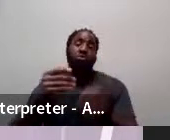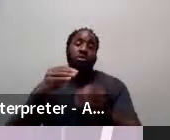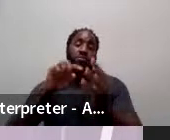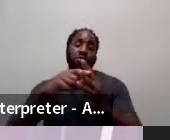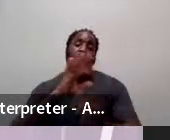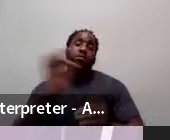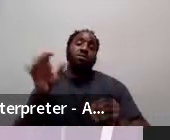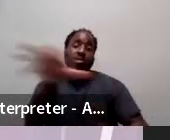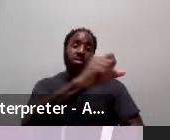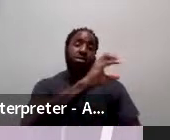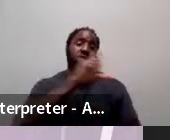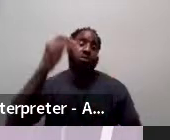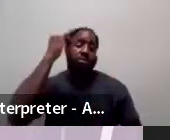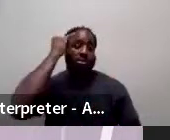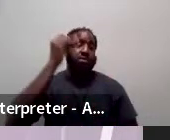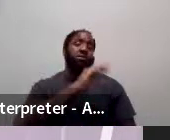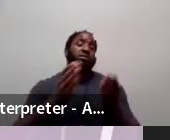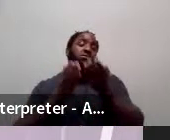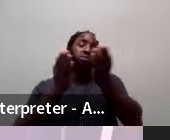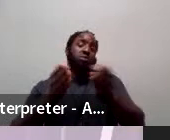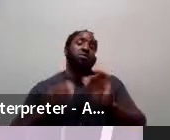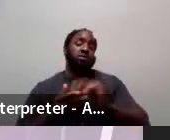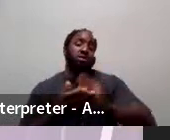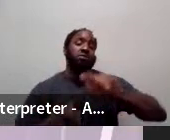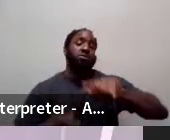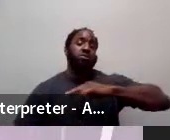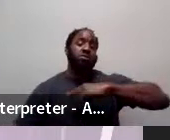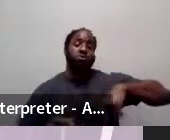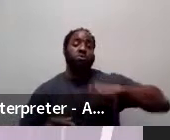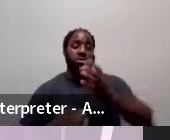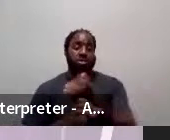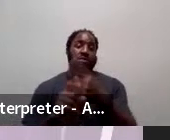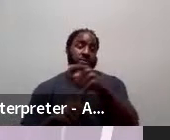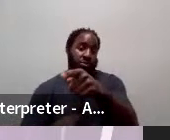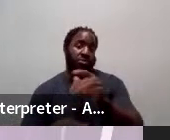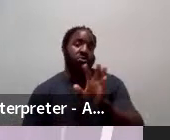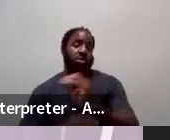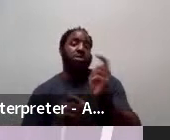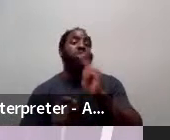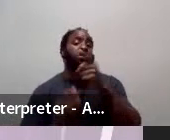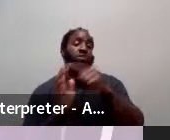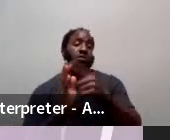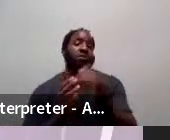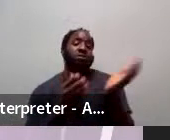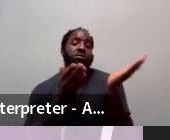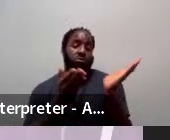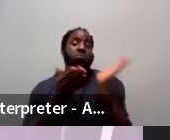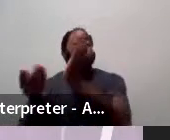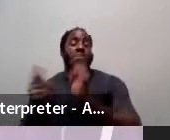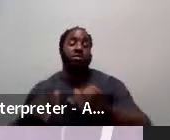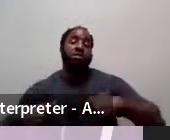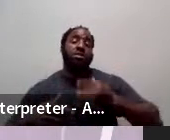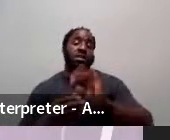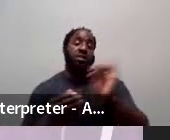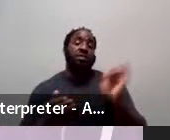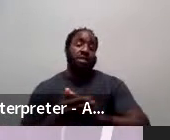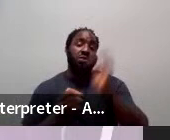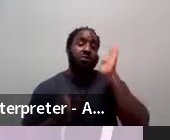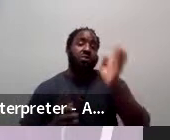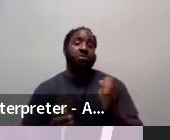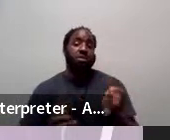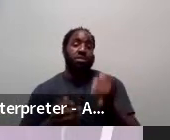all of those ideas and those recommendations that we worked through with you and really starting to bring them to life. And that will be the bulk of the remainder of